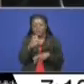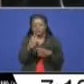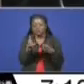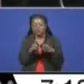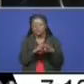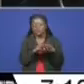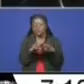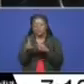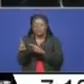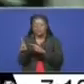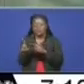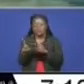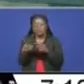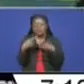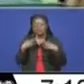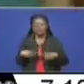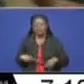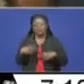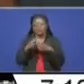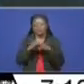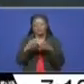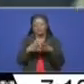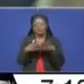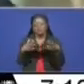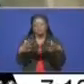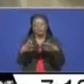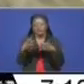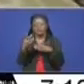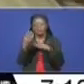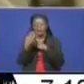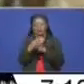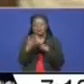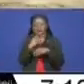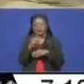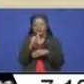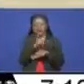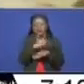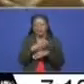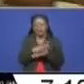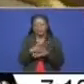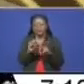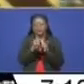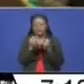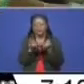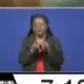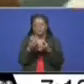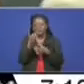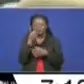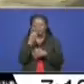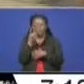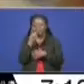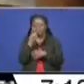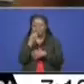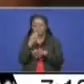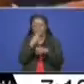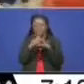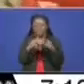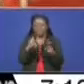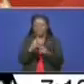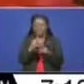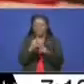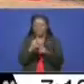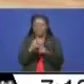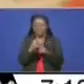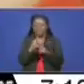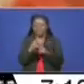and Grand Bahama as the Bahamas Dental Council, along with a team of international dental NGOs, started the first of a 4-day